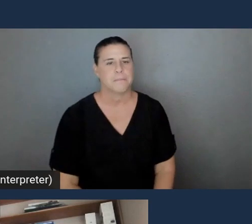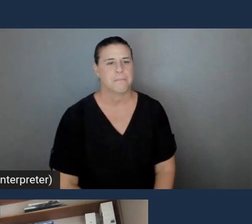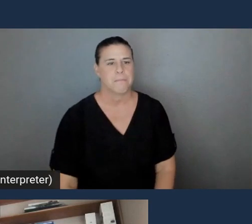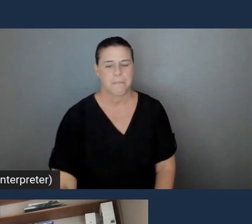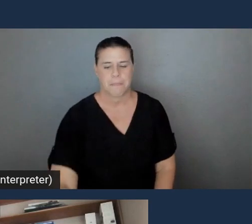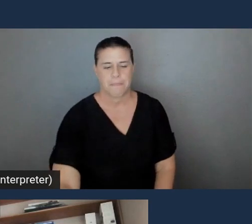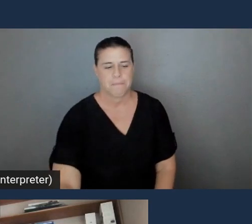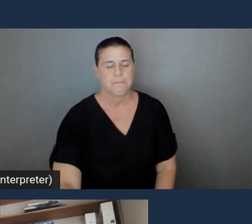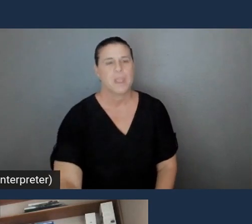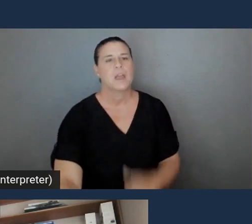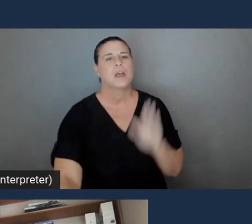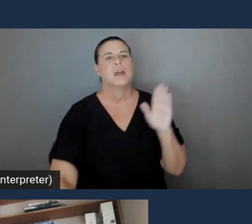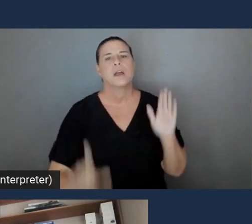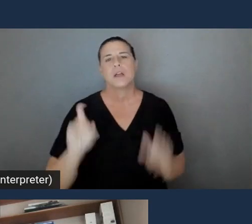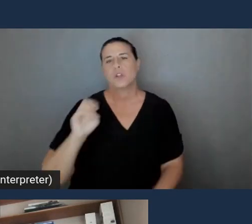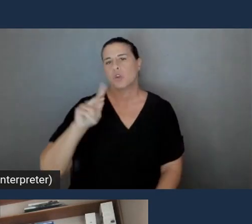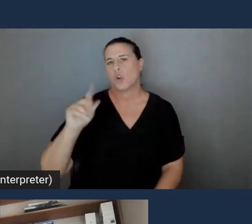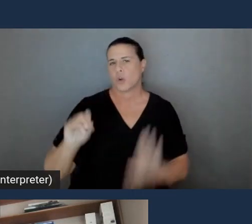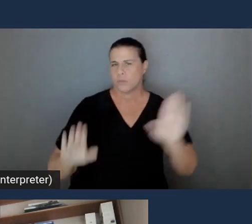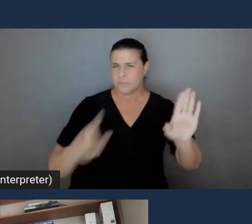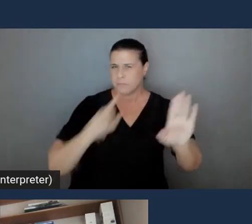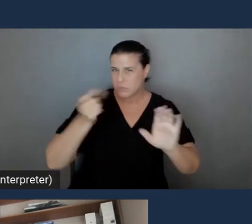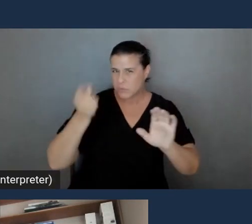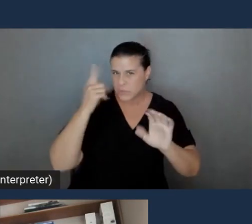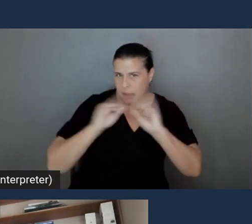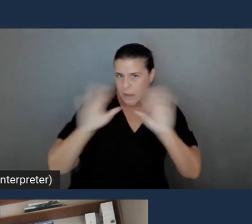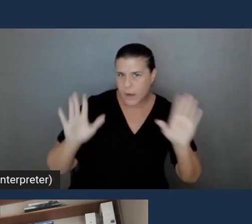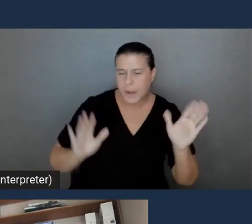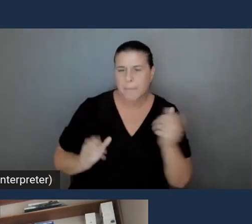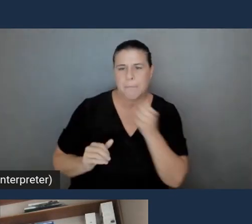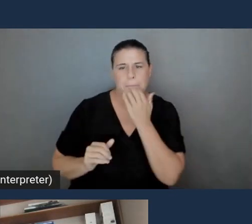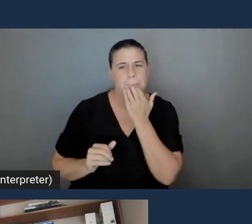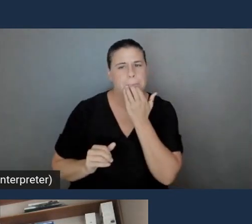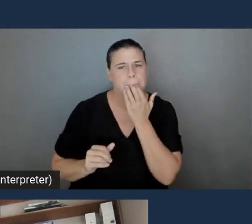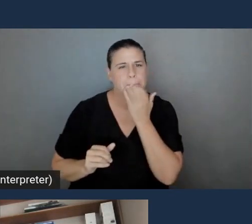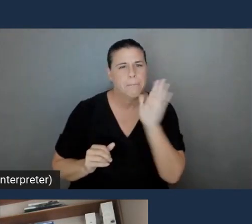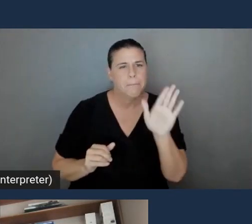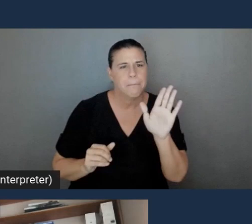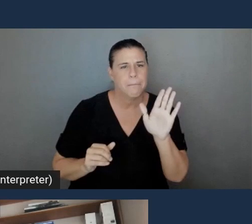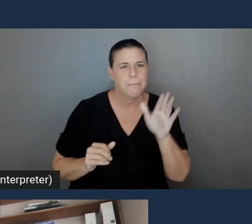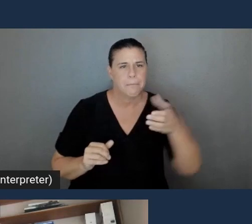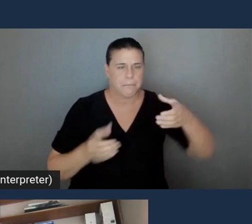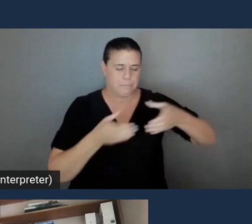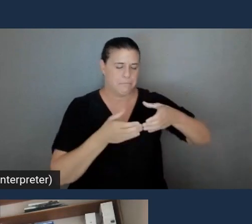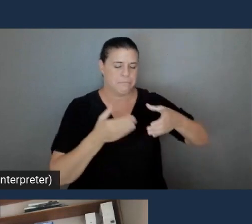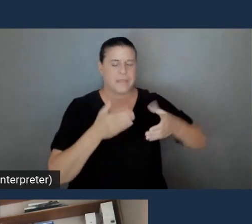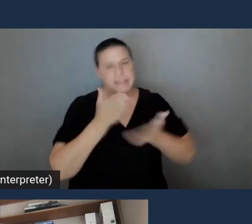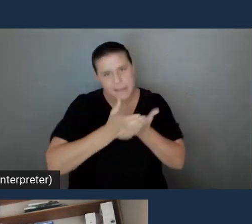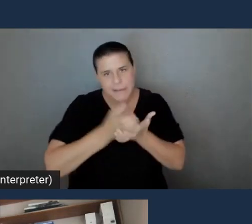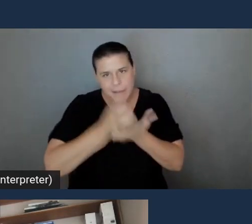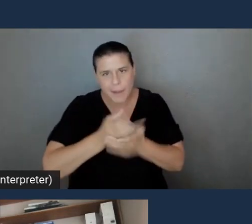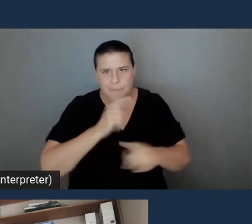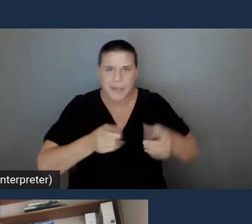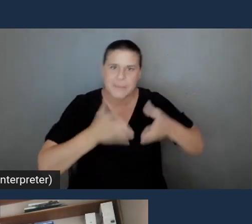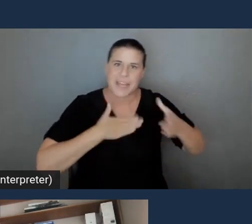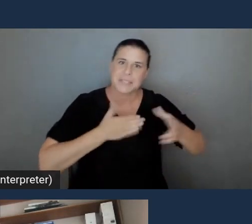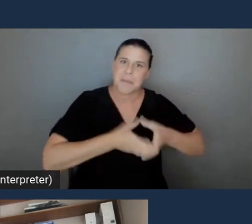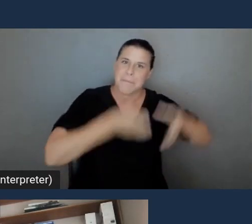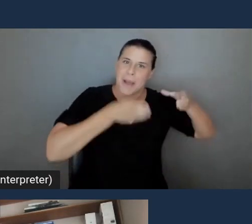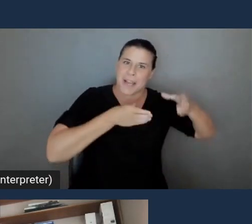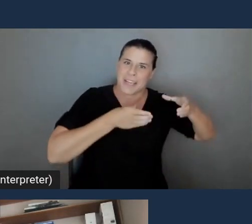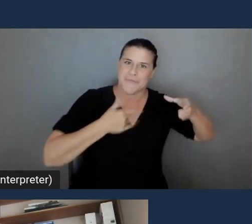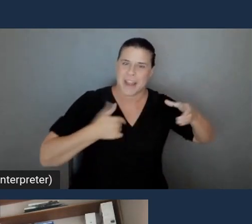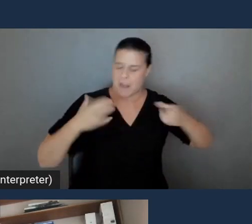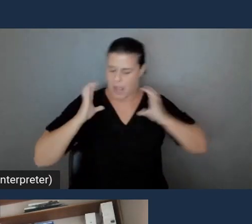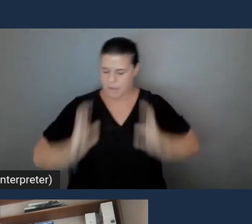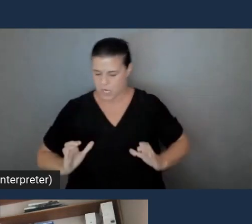So let me get this straight. Let me bring a bucket. It's a cup, but it's a bucket. So I am a customer, and I